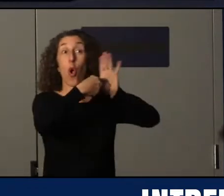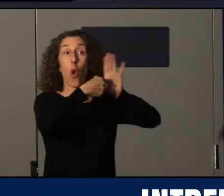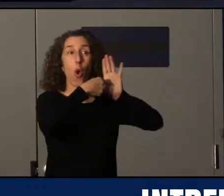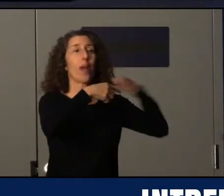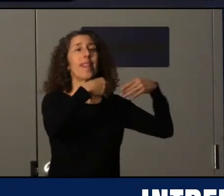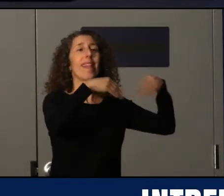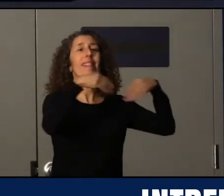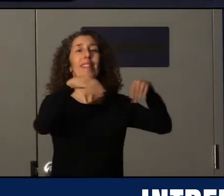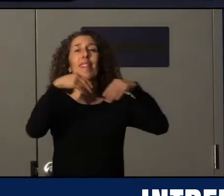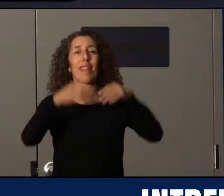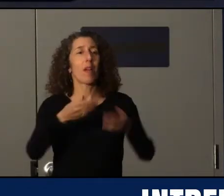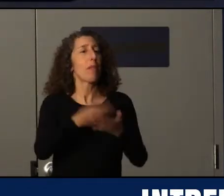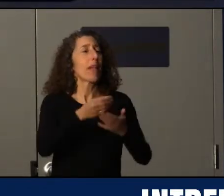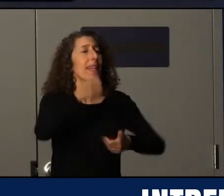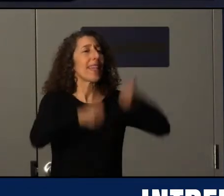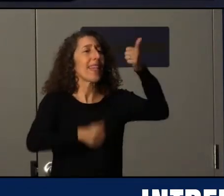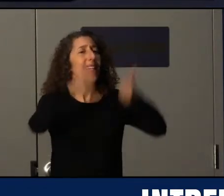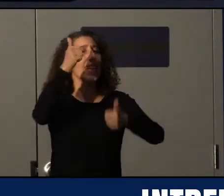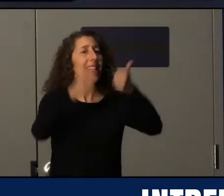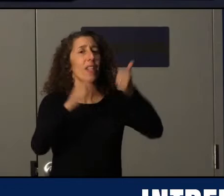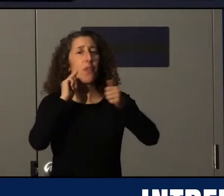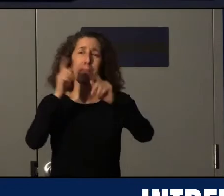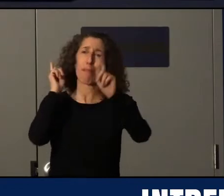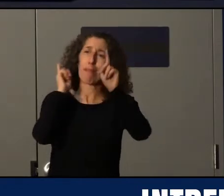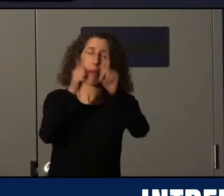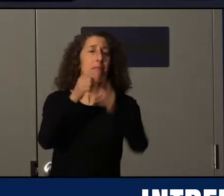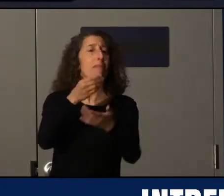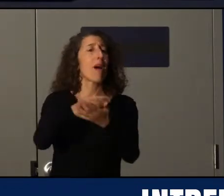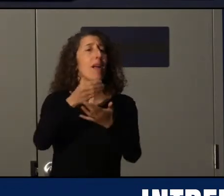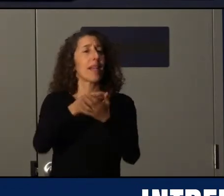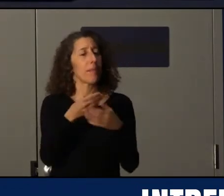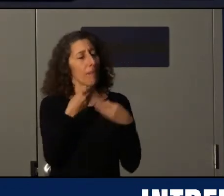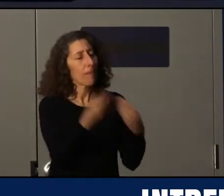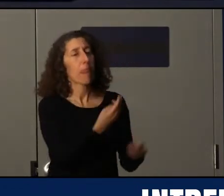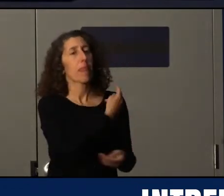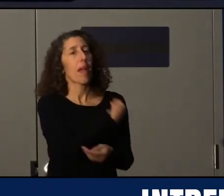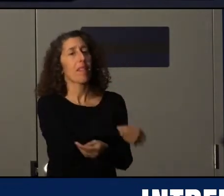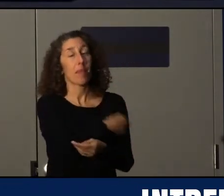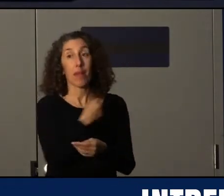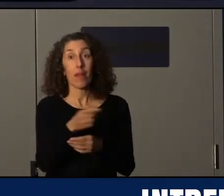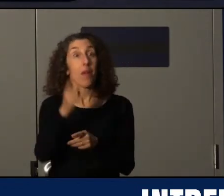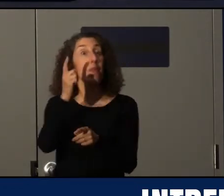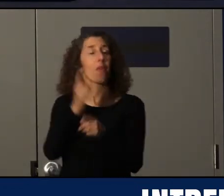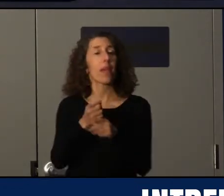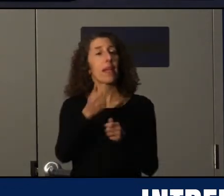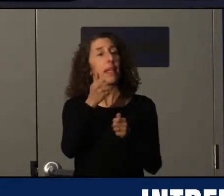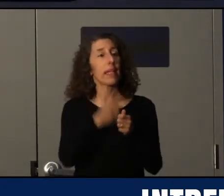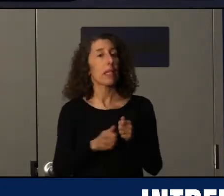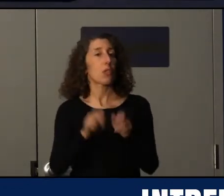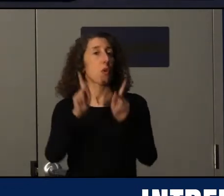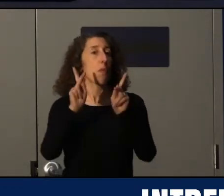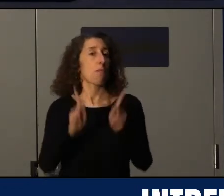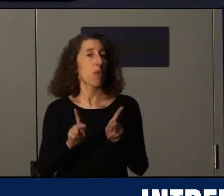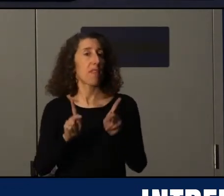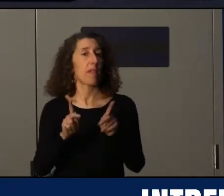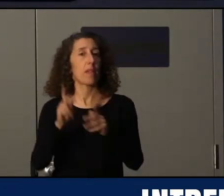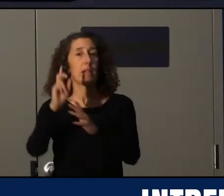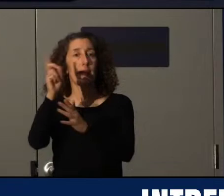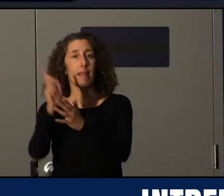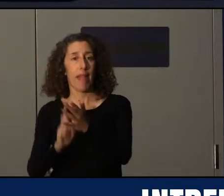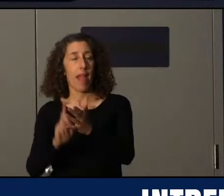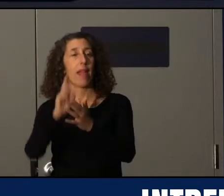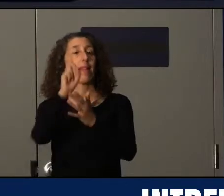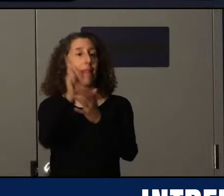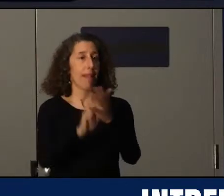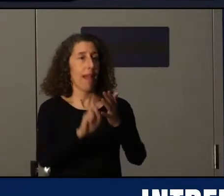though, was that each of you had your space for art, too. And each crew member did their own original artwork on the jackets, too. It was so